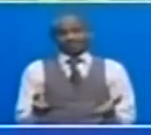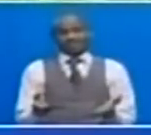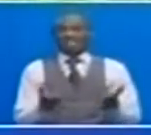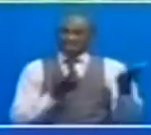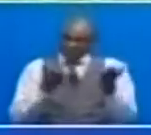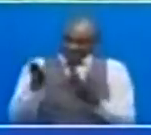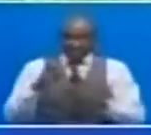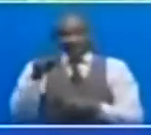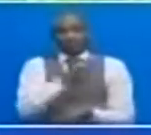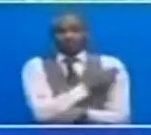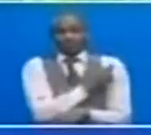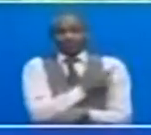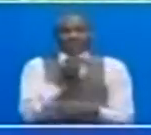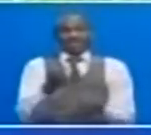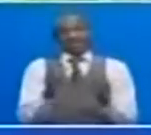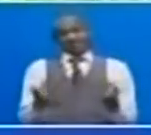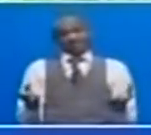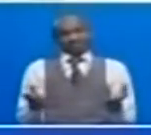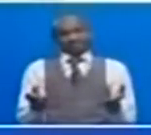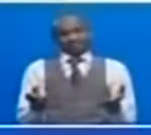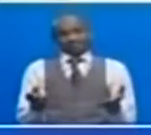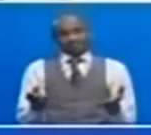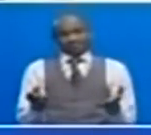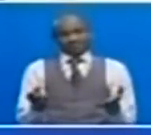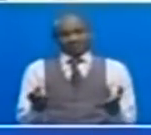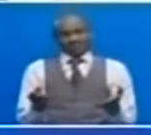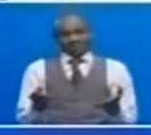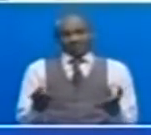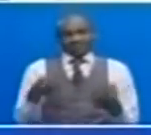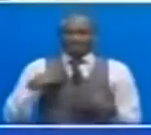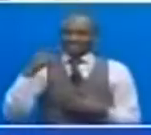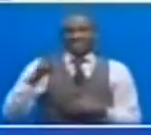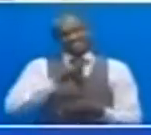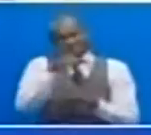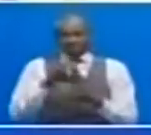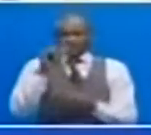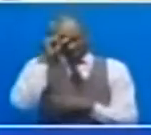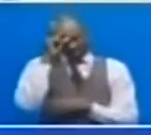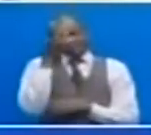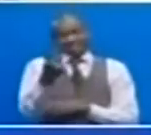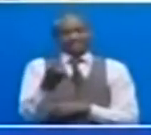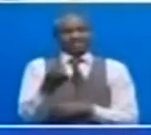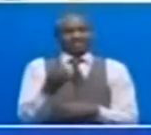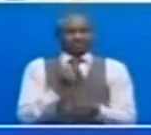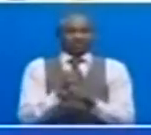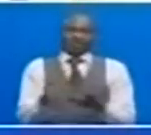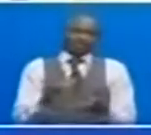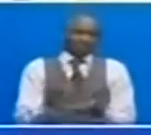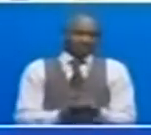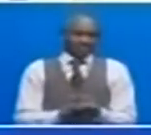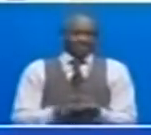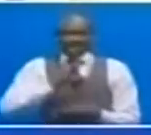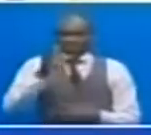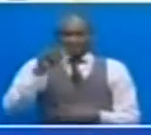Services are hospital kwa central government. I think that is the best way. Kwa kulikuwa the central government, it was very well upate mambo kai.